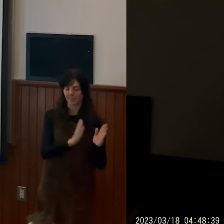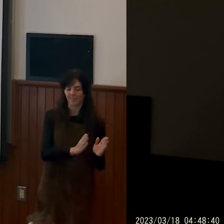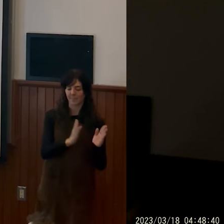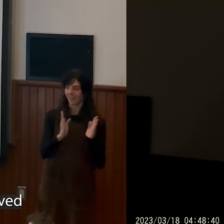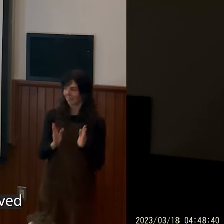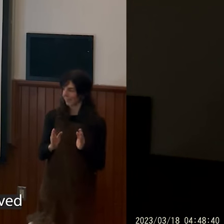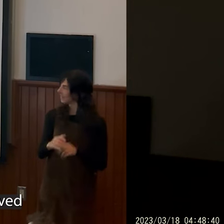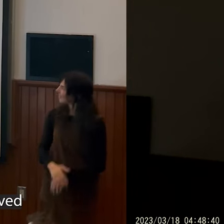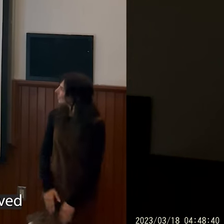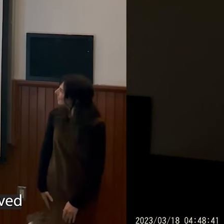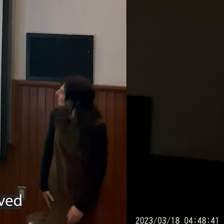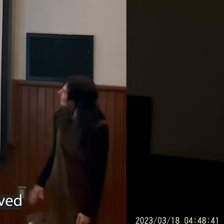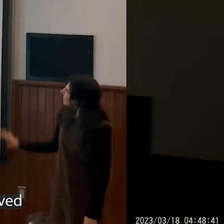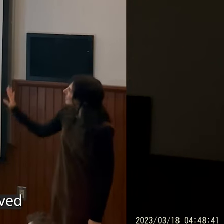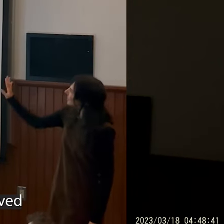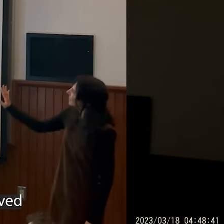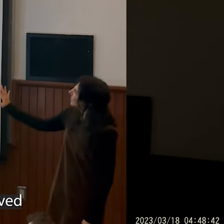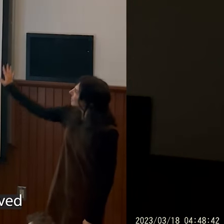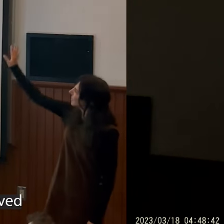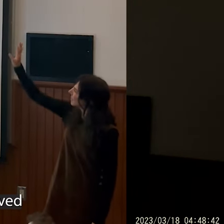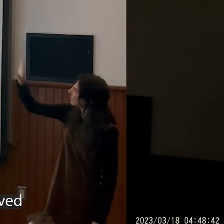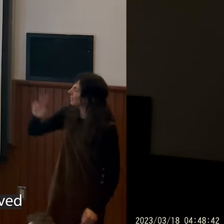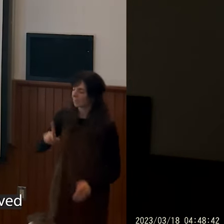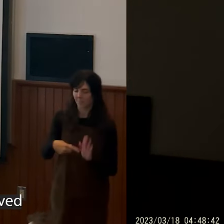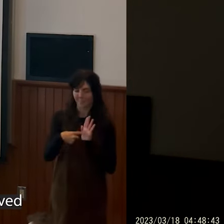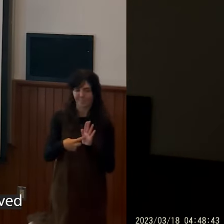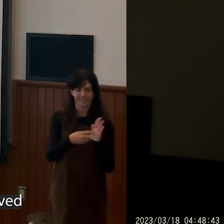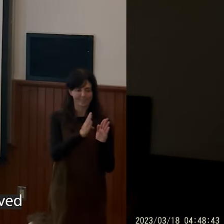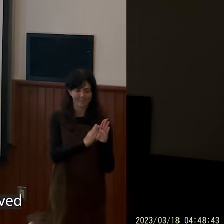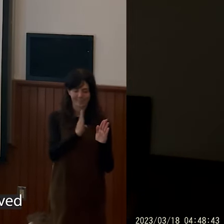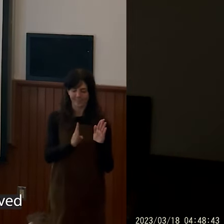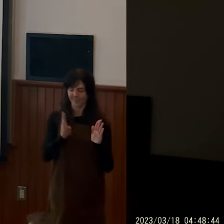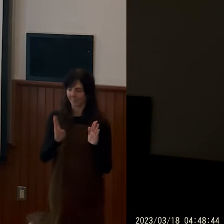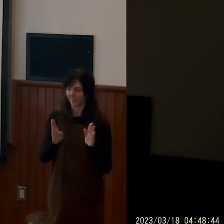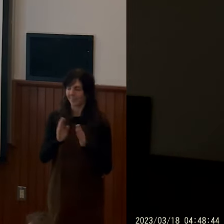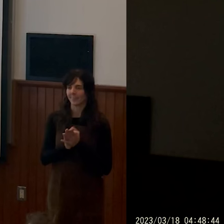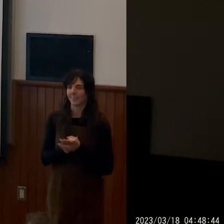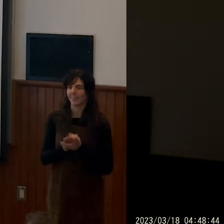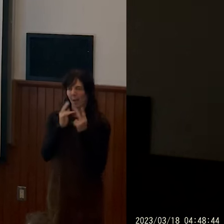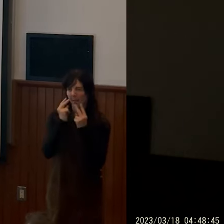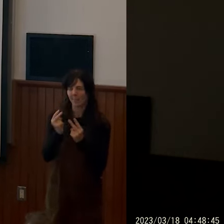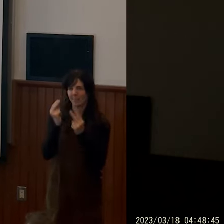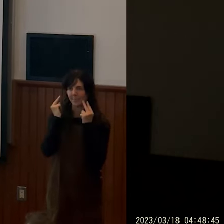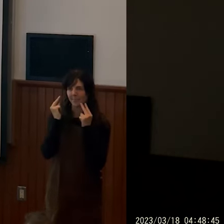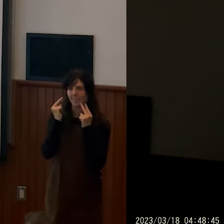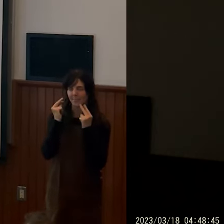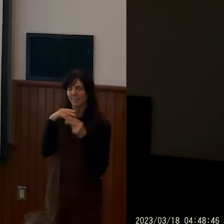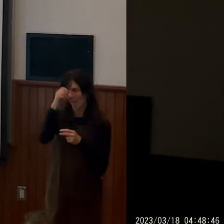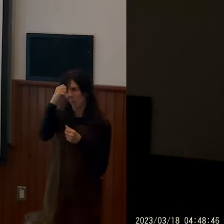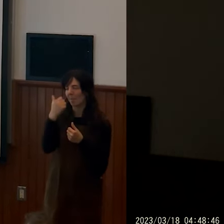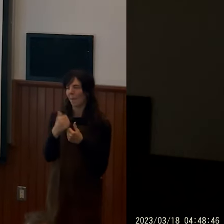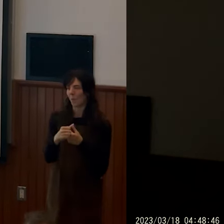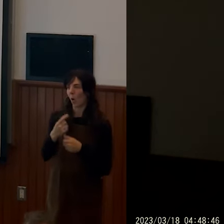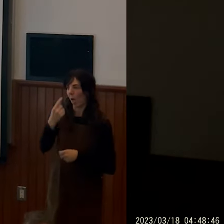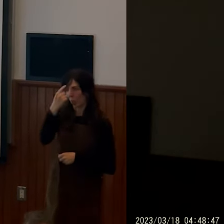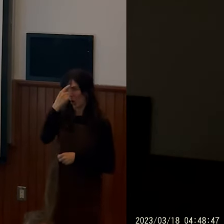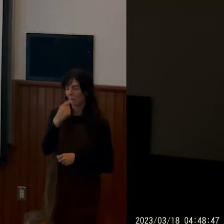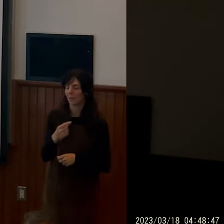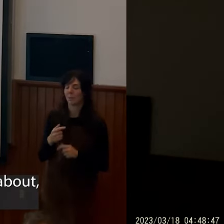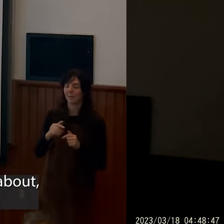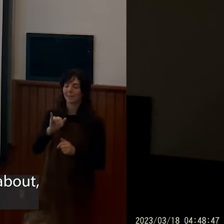panopticon, a moon play. At that time, I truly believe interface as